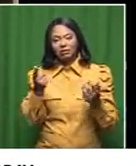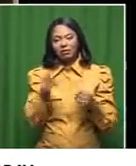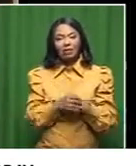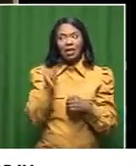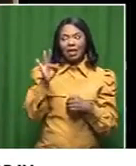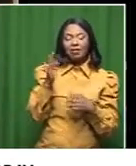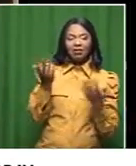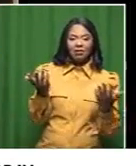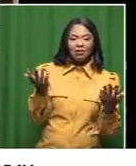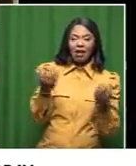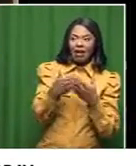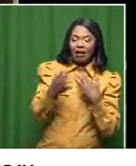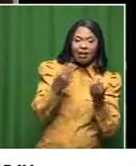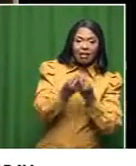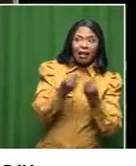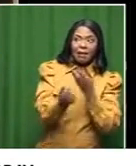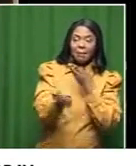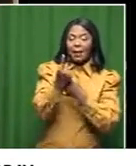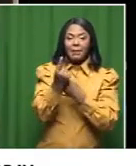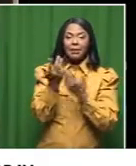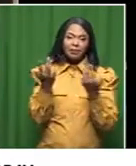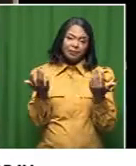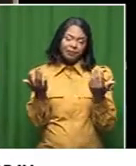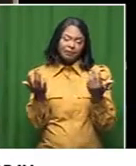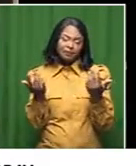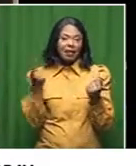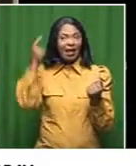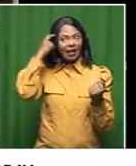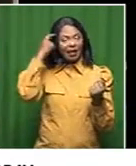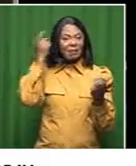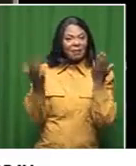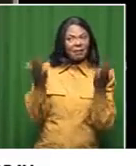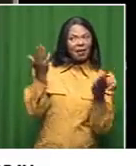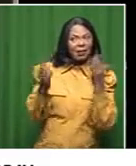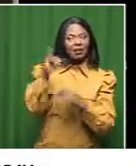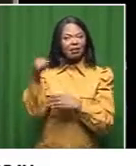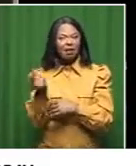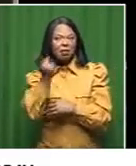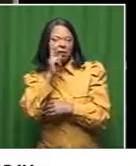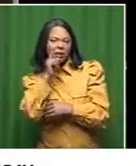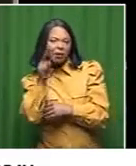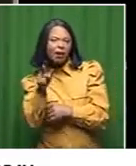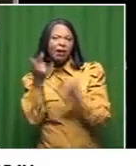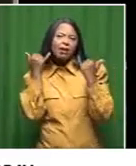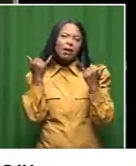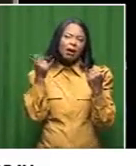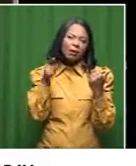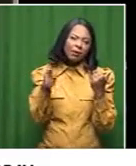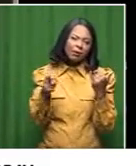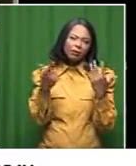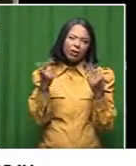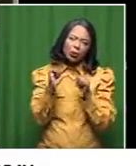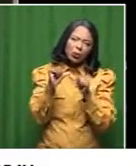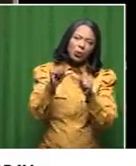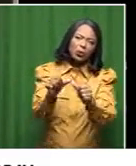really should happen, I think it's around just looking at how do you then